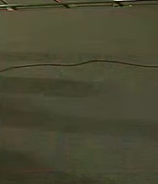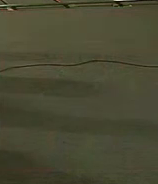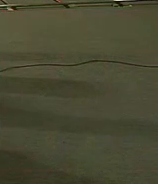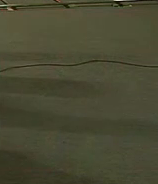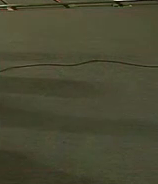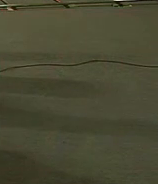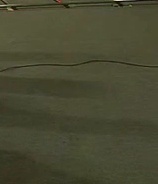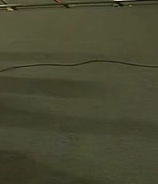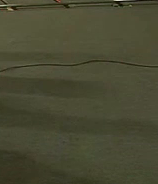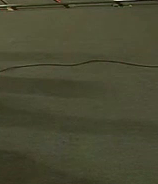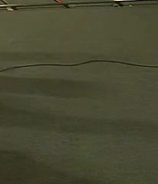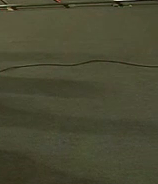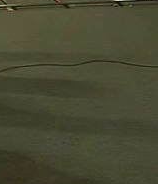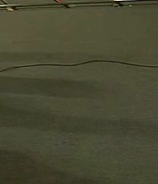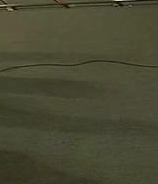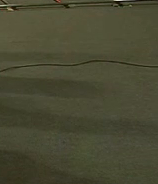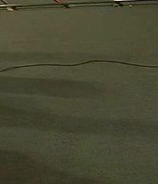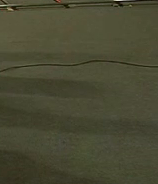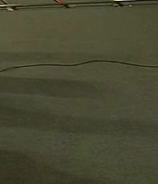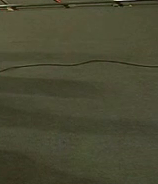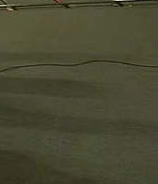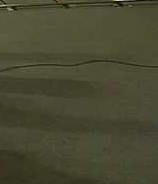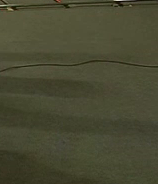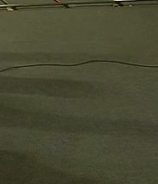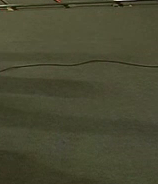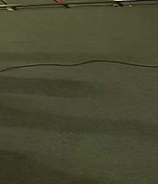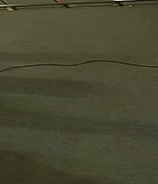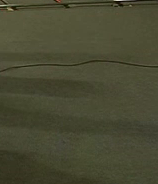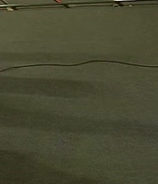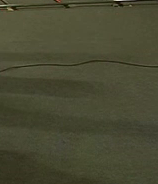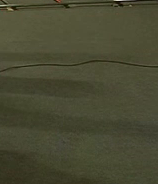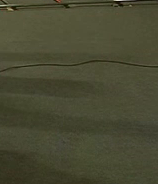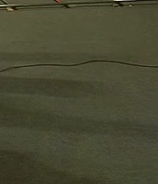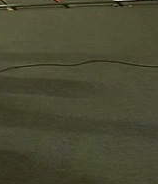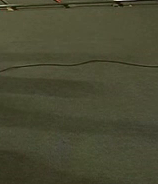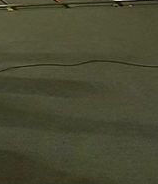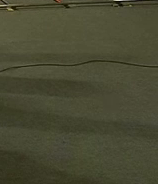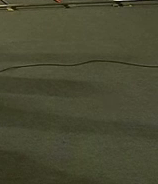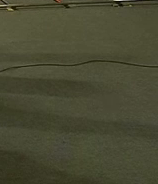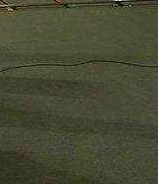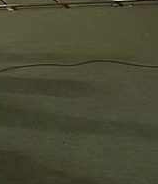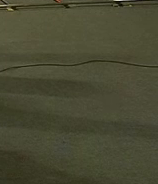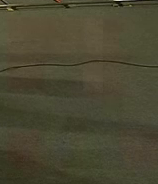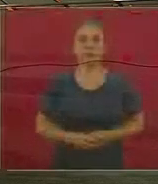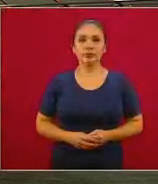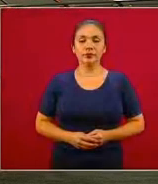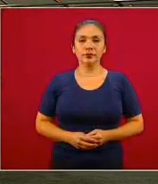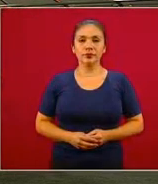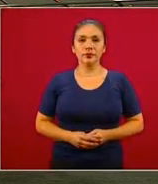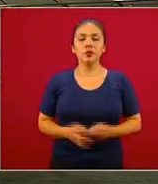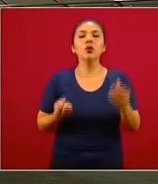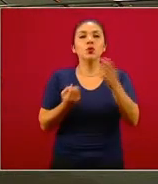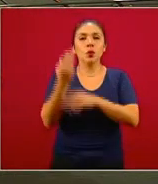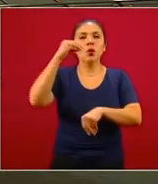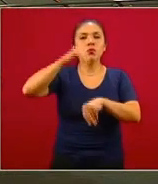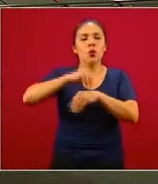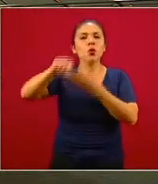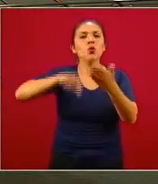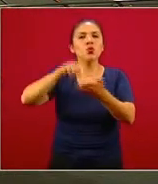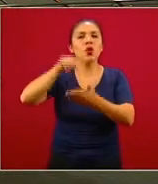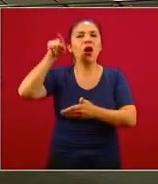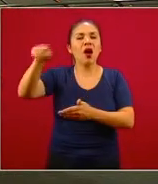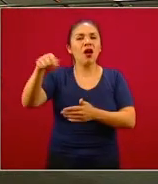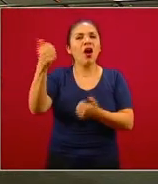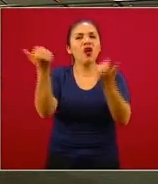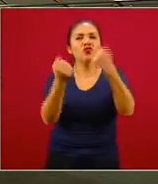Now, as Robeldio announced, we have this project where we're going to have this hospital